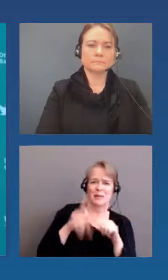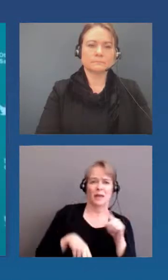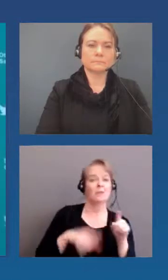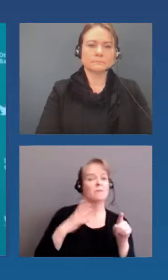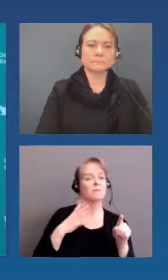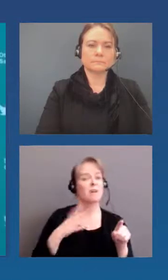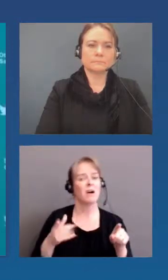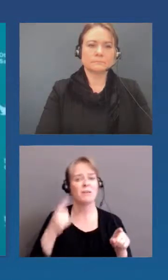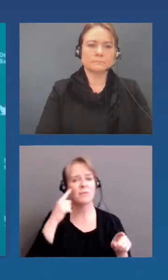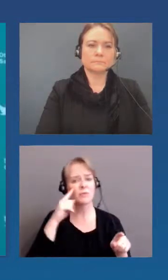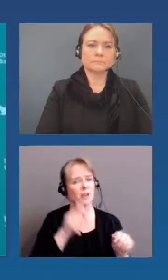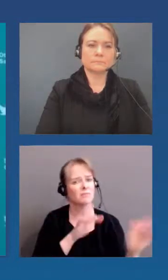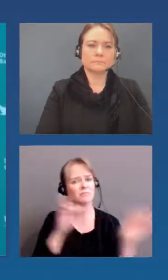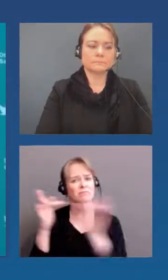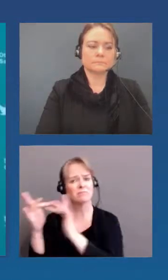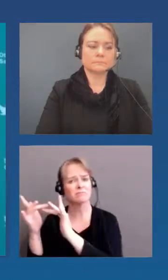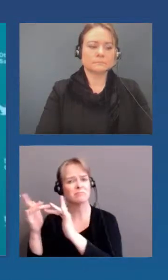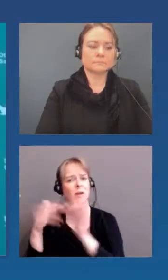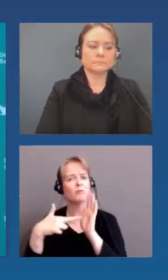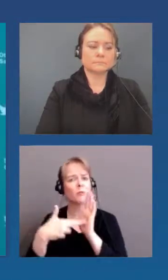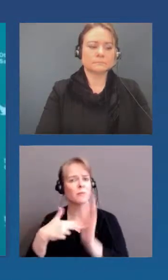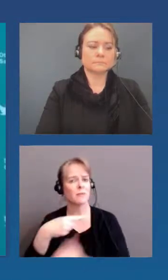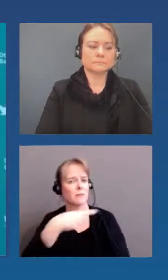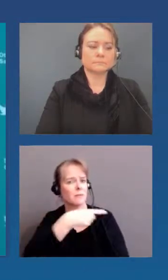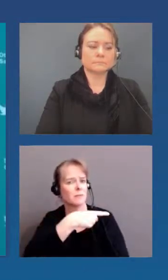out for help on someone else's behalf.